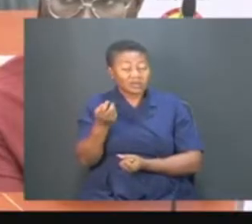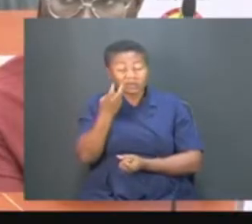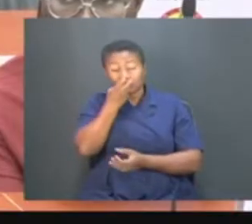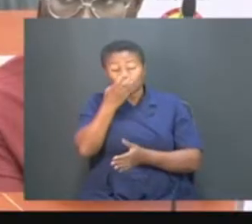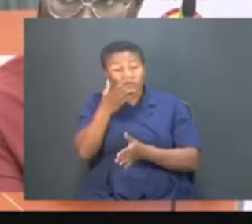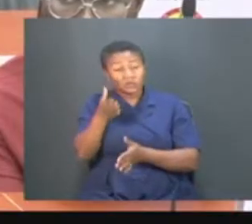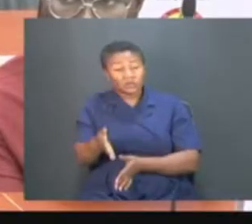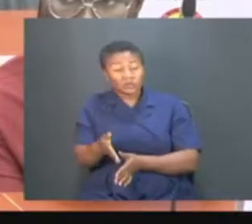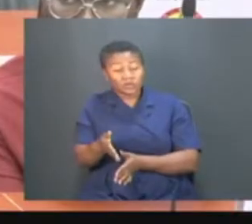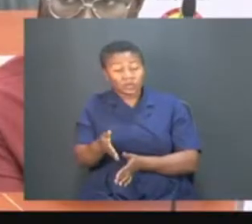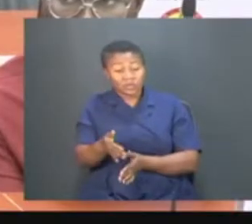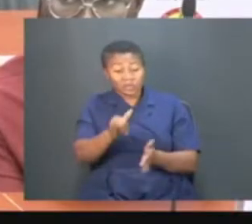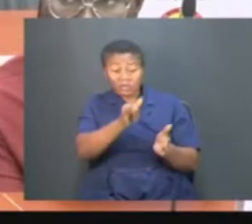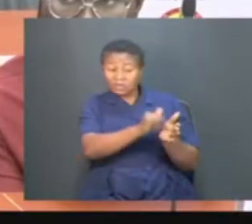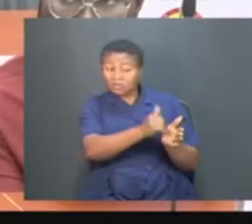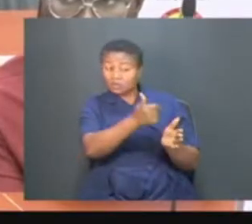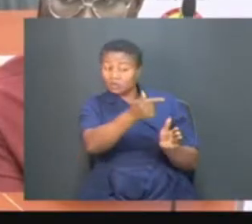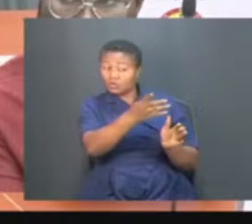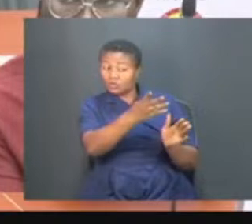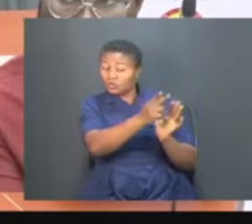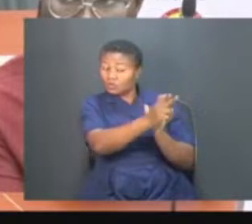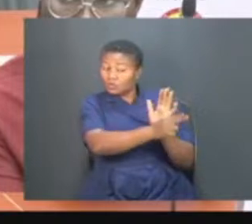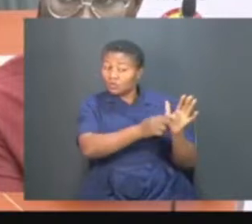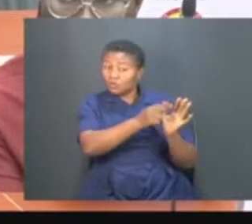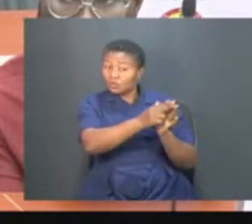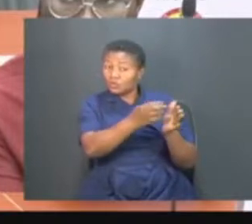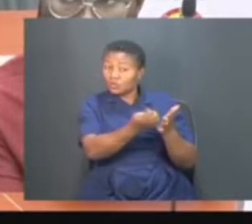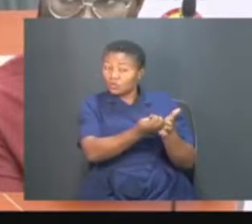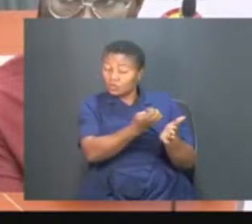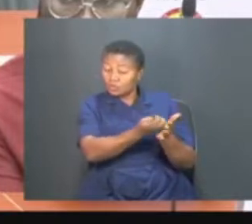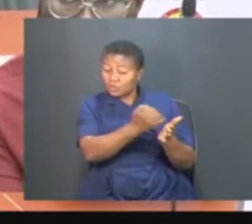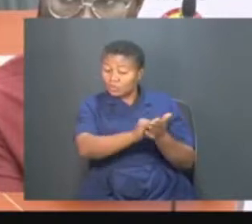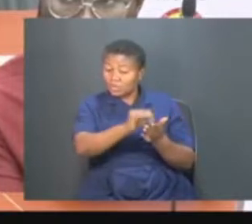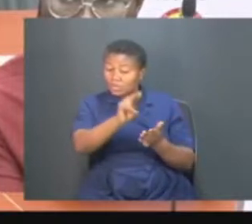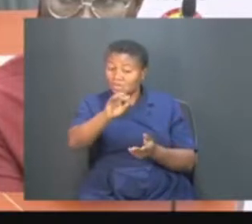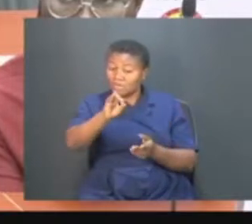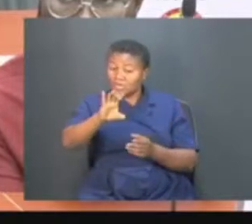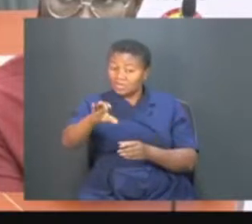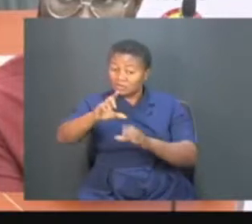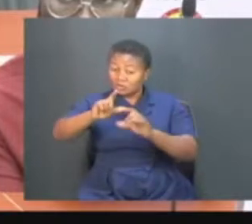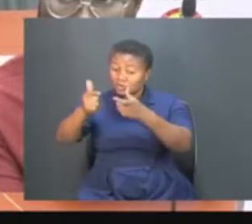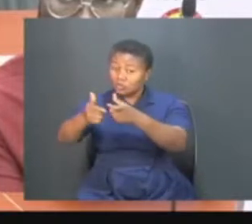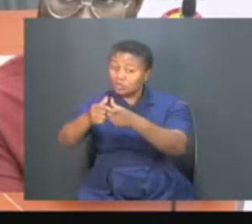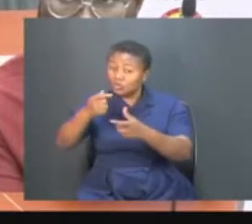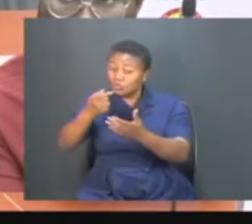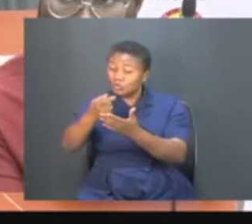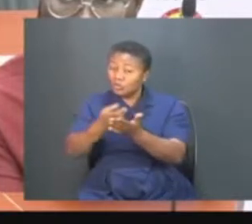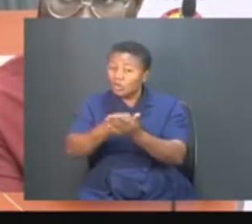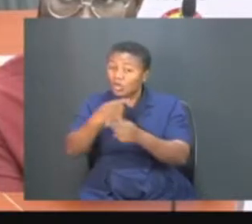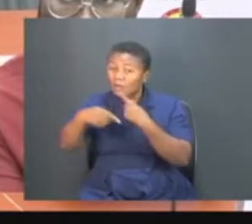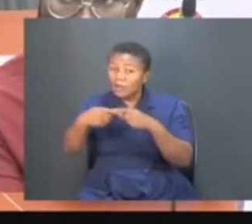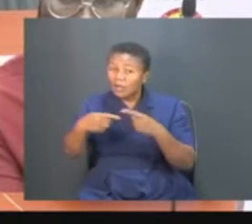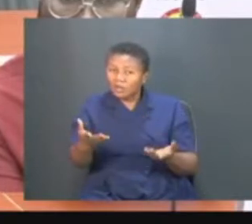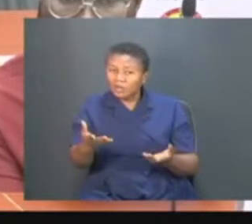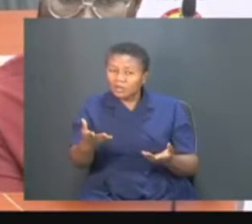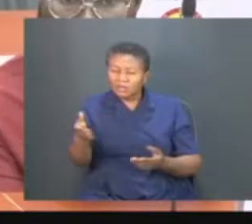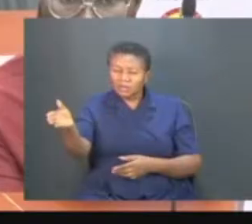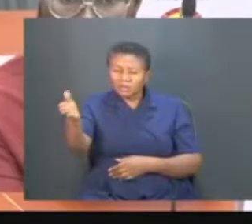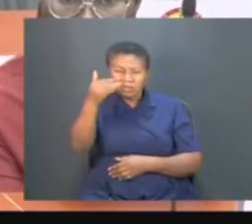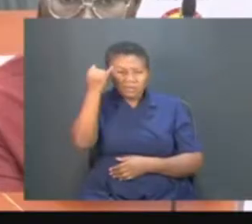the 24-hour economy my brothers from the NDC side are talking about, they have no idea about what they want to